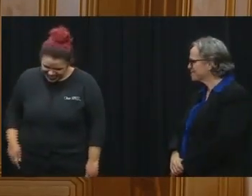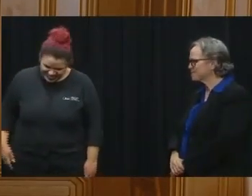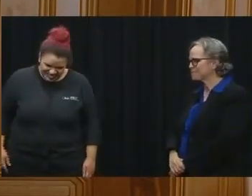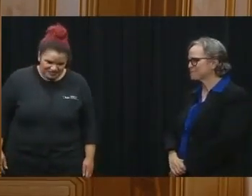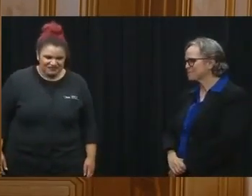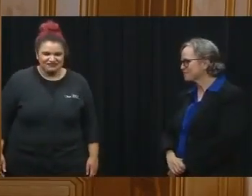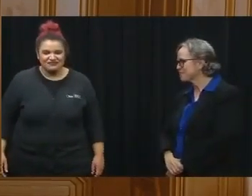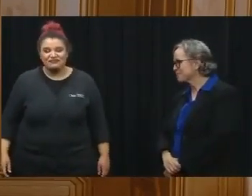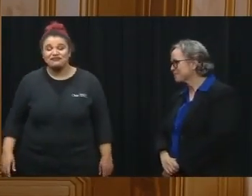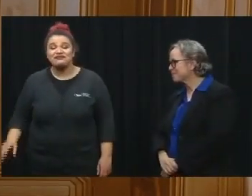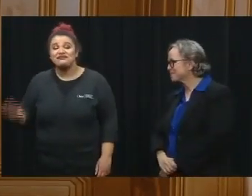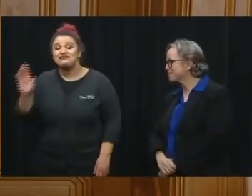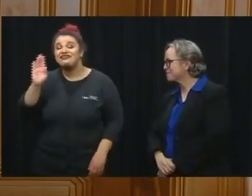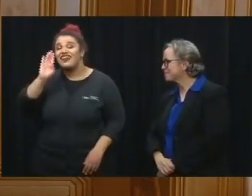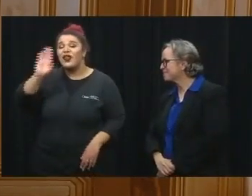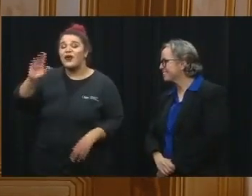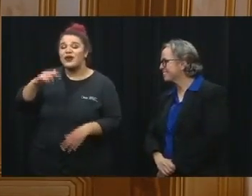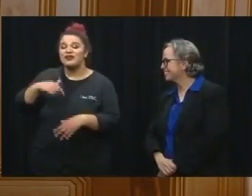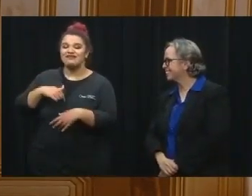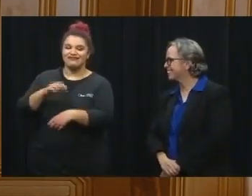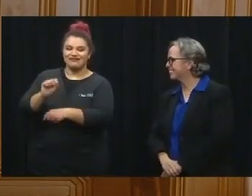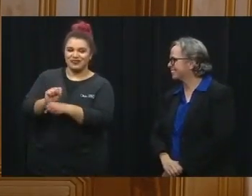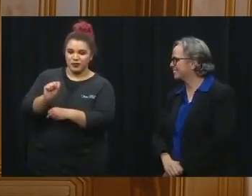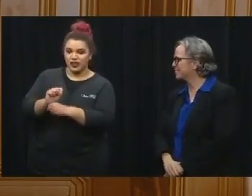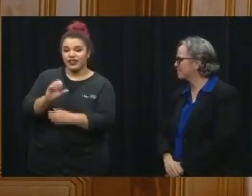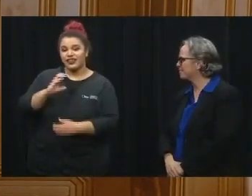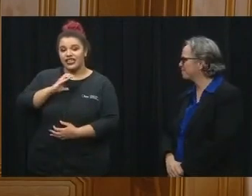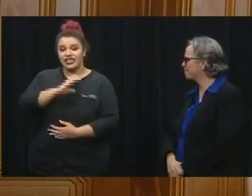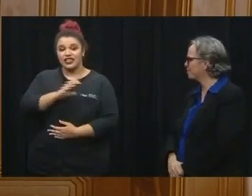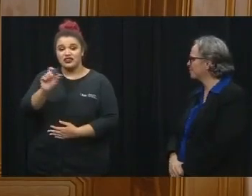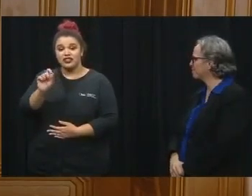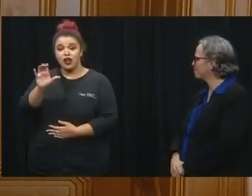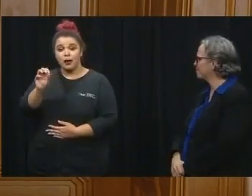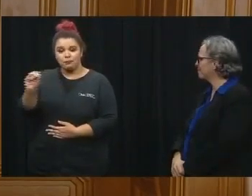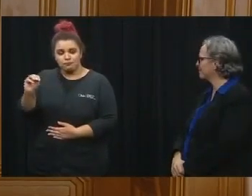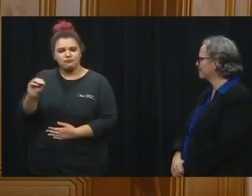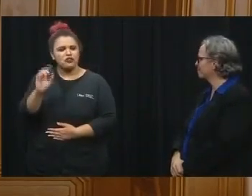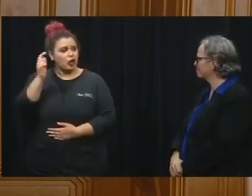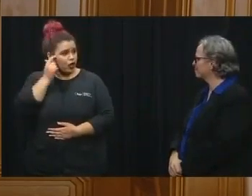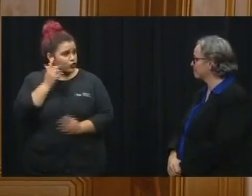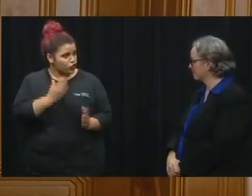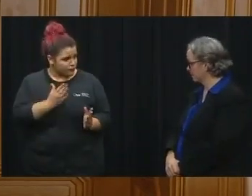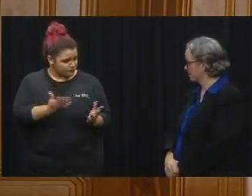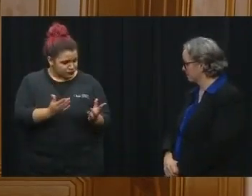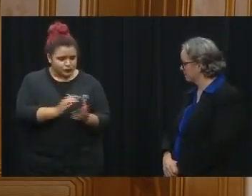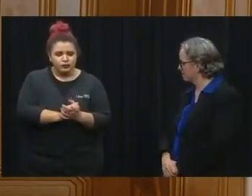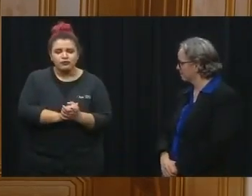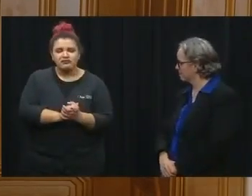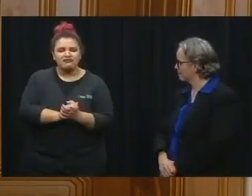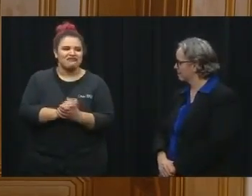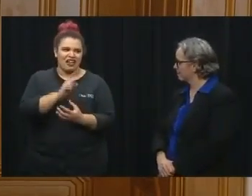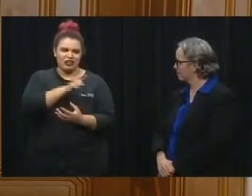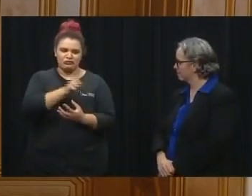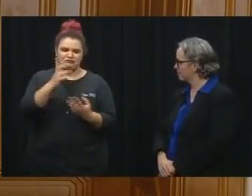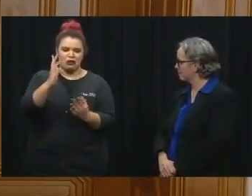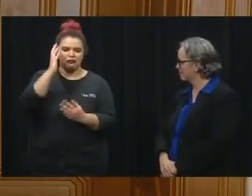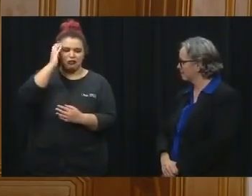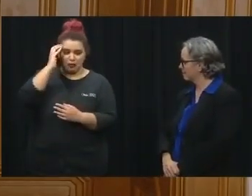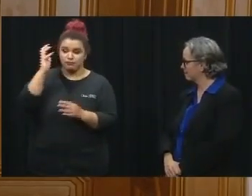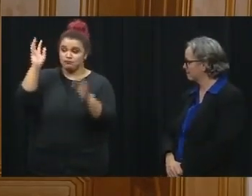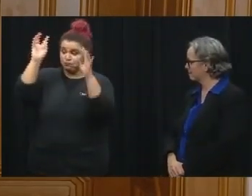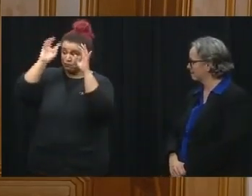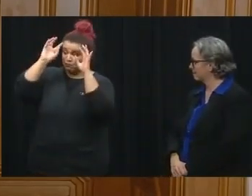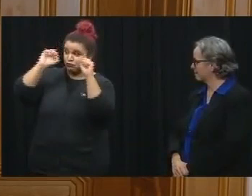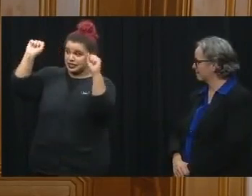This is Laura Hancock with Cleveland.com. Governor DeWine, as you know, the president sent a